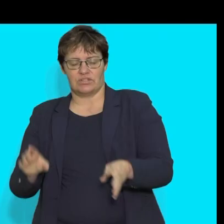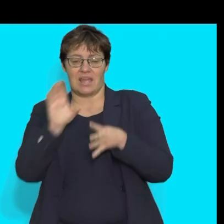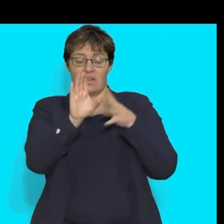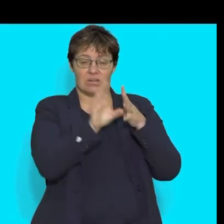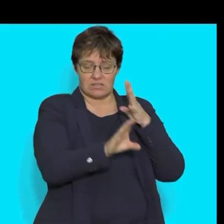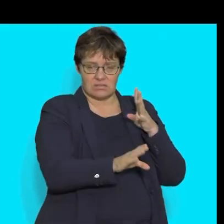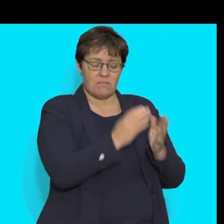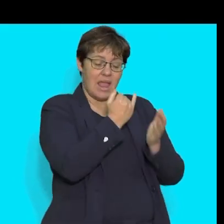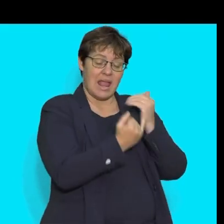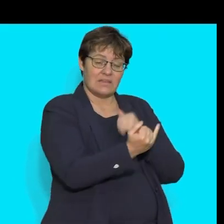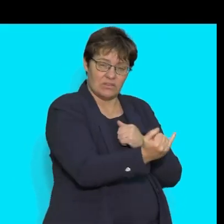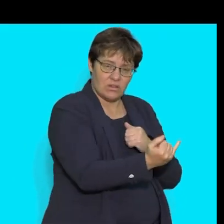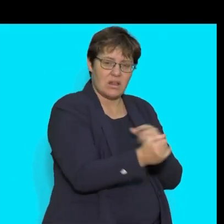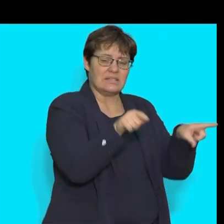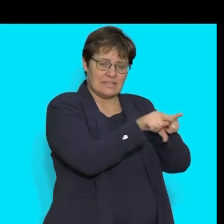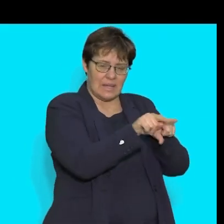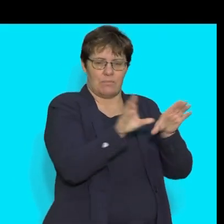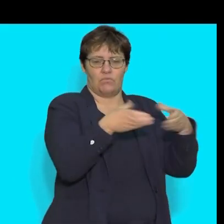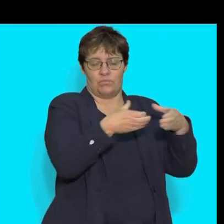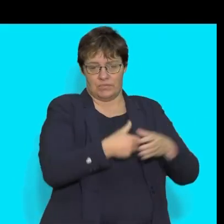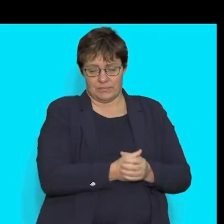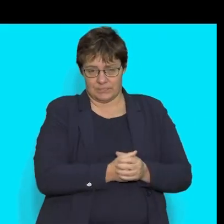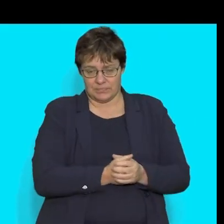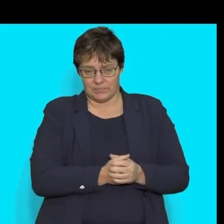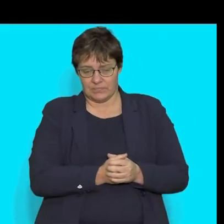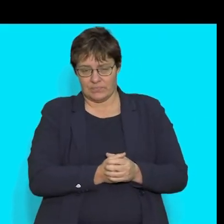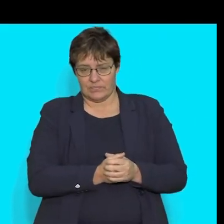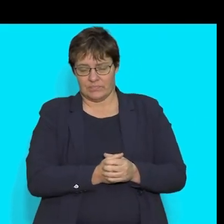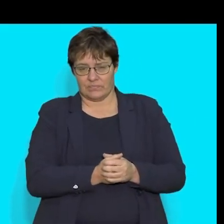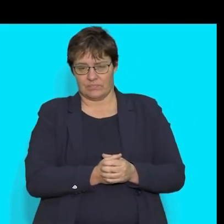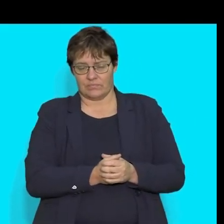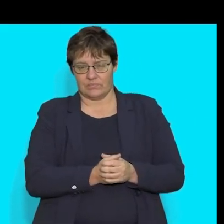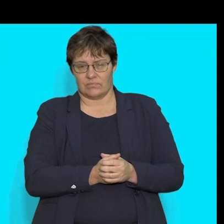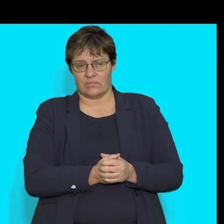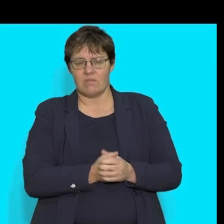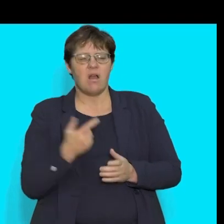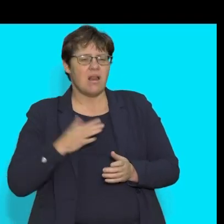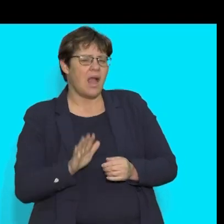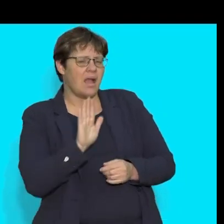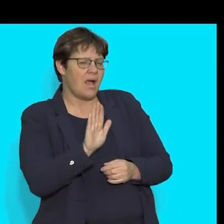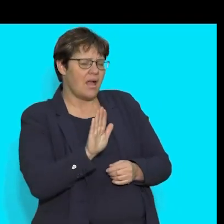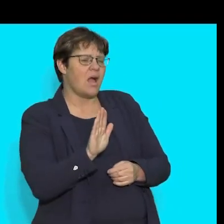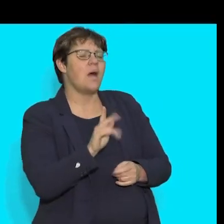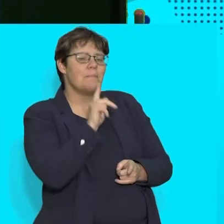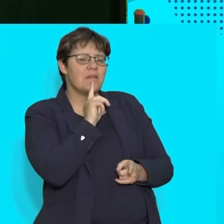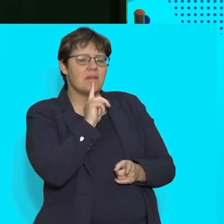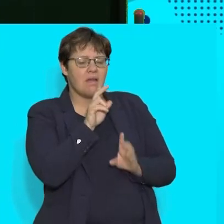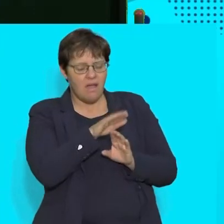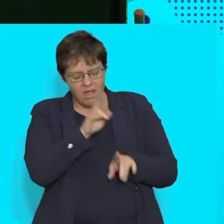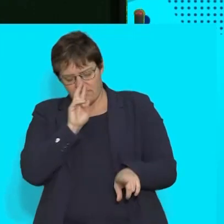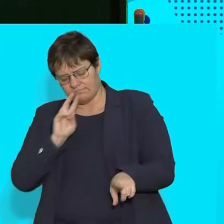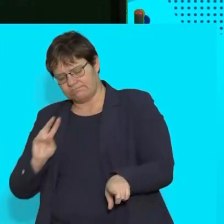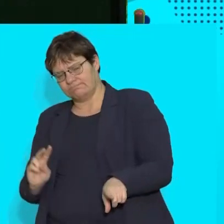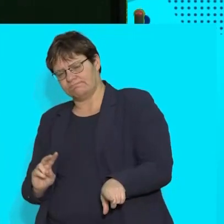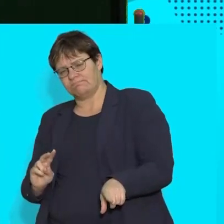in characteristics between individuals of the same species. So I'd like to pause at this moment and again step